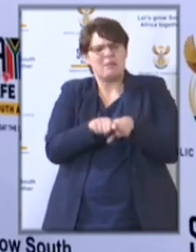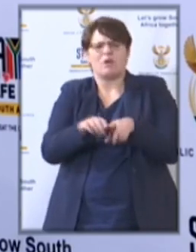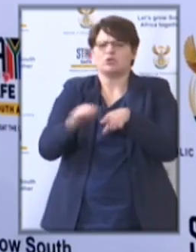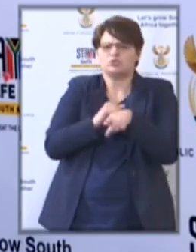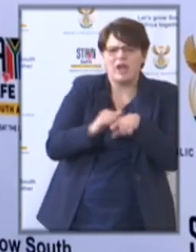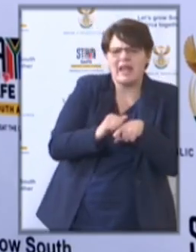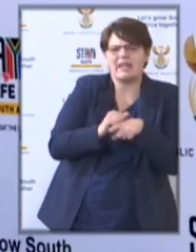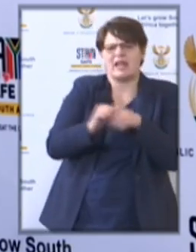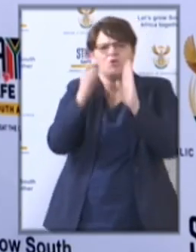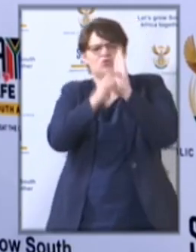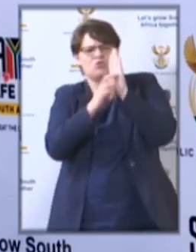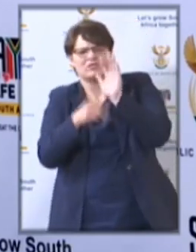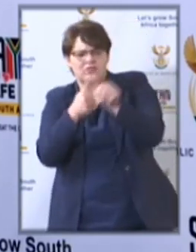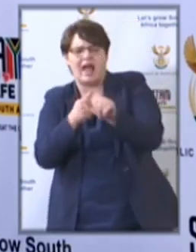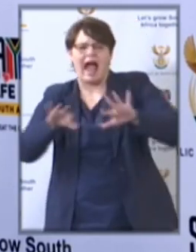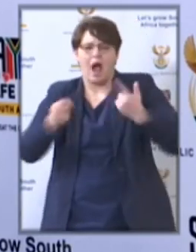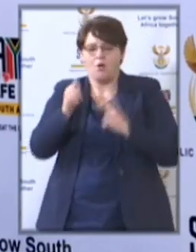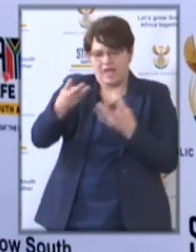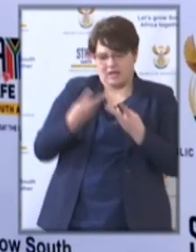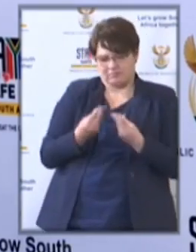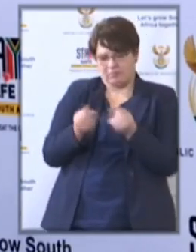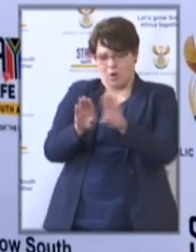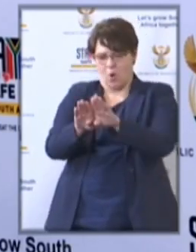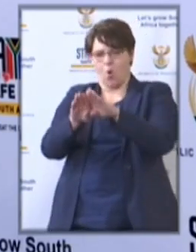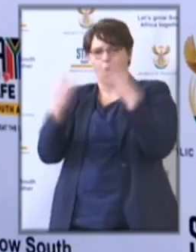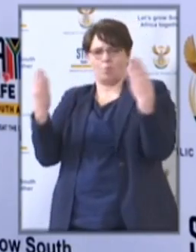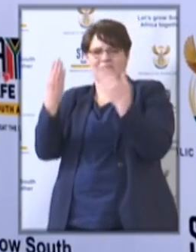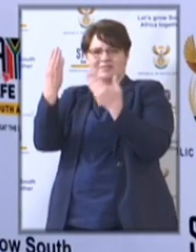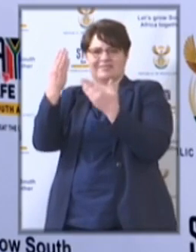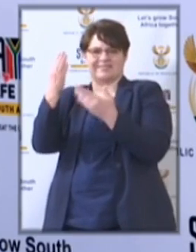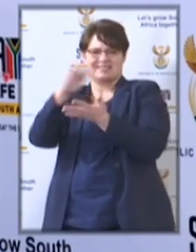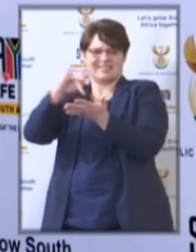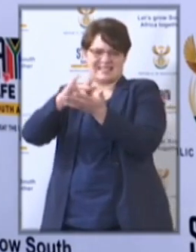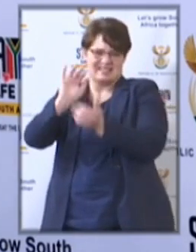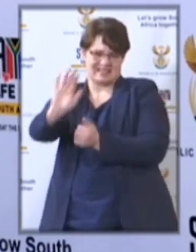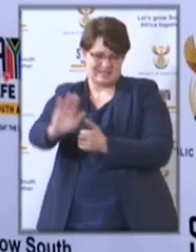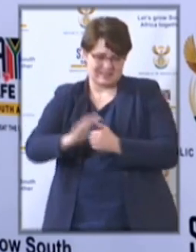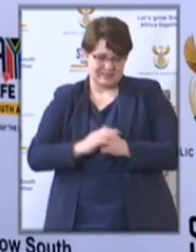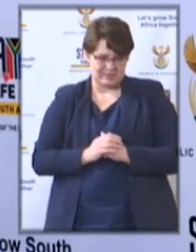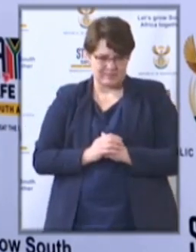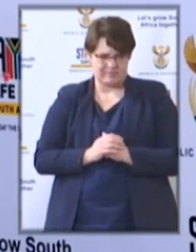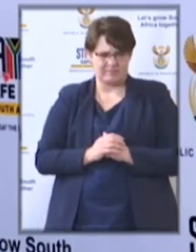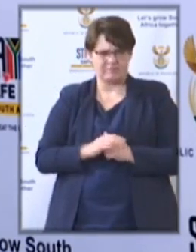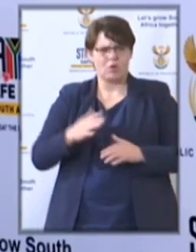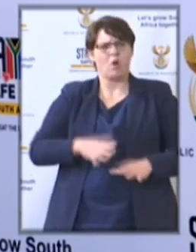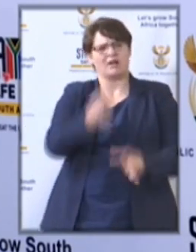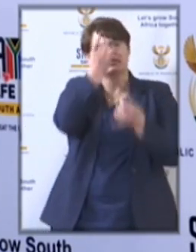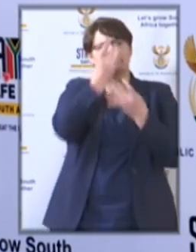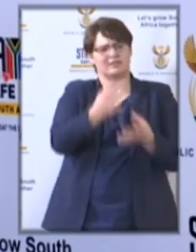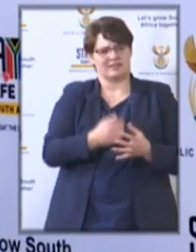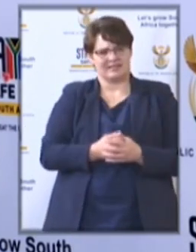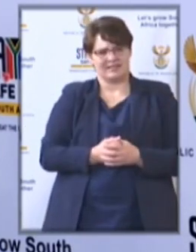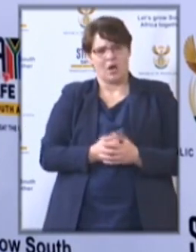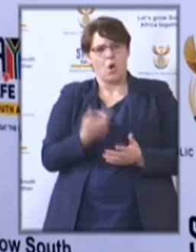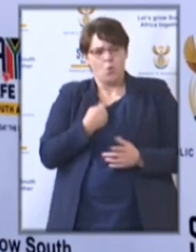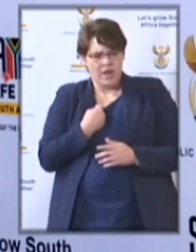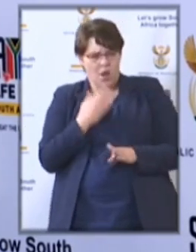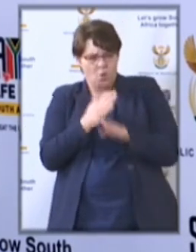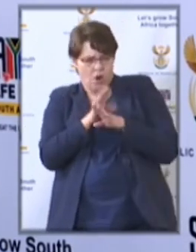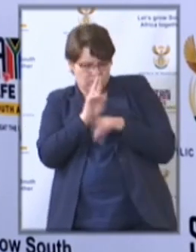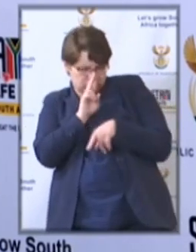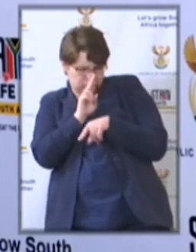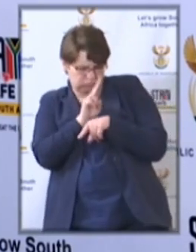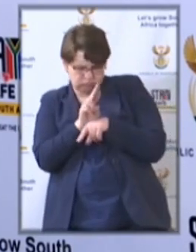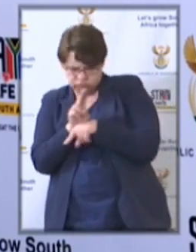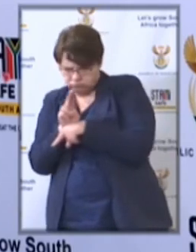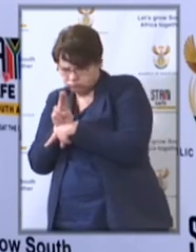for their planning towards smooth opening of their campuses. What we want to say is that we're working to closely monitor